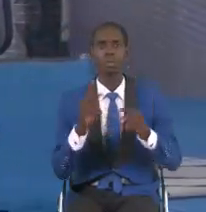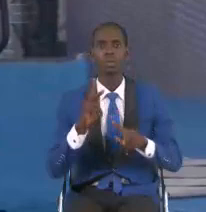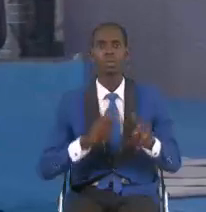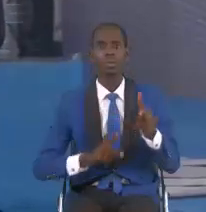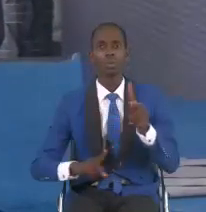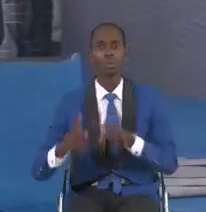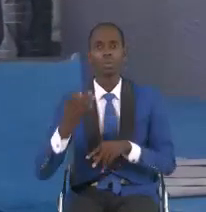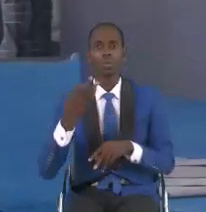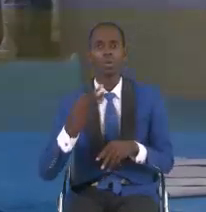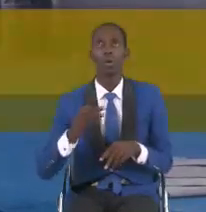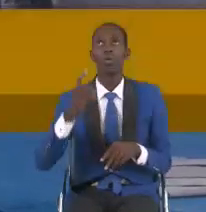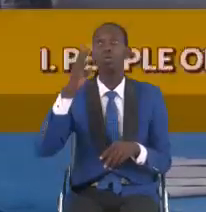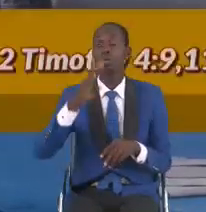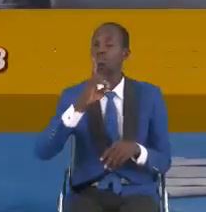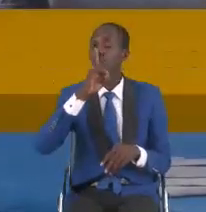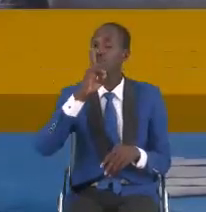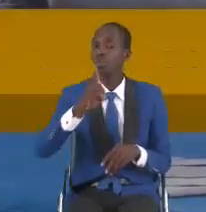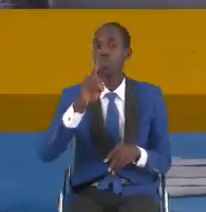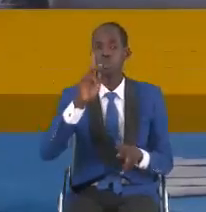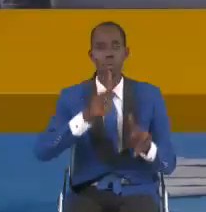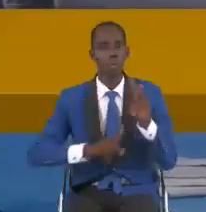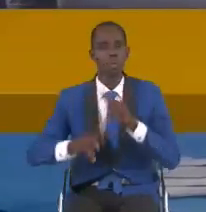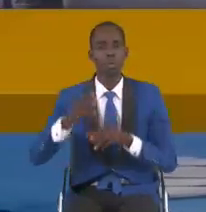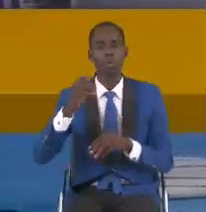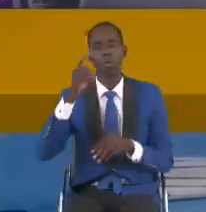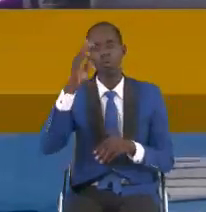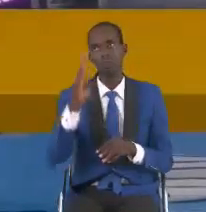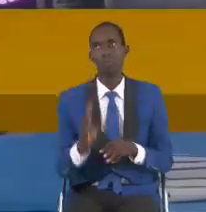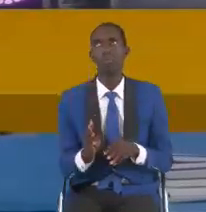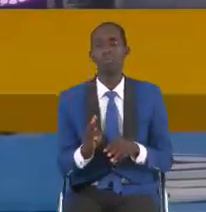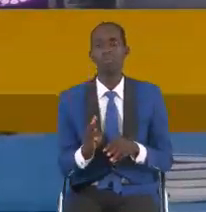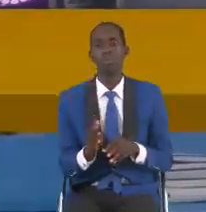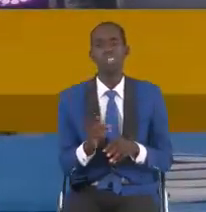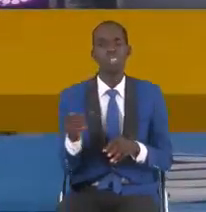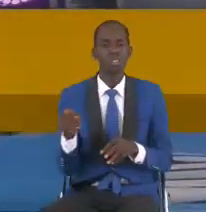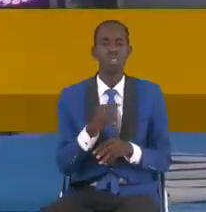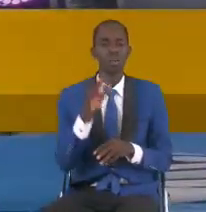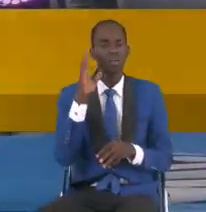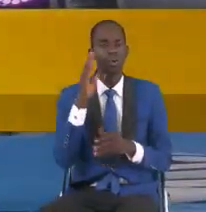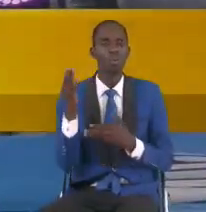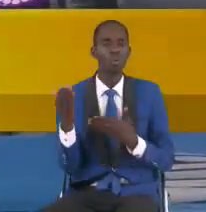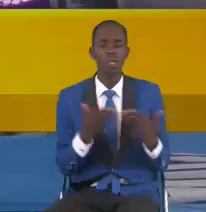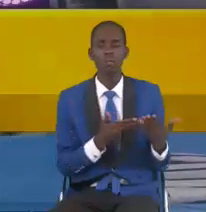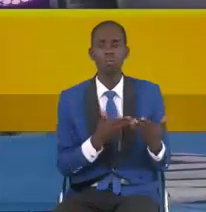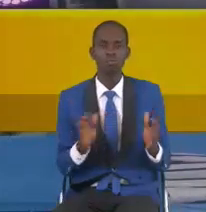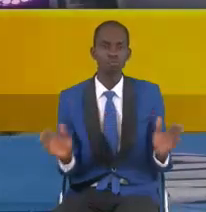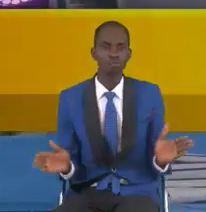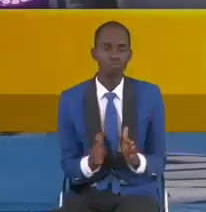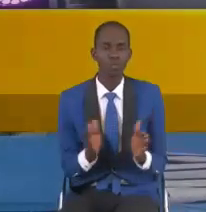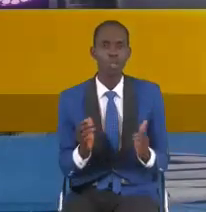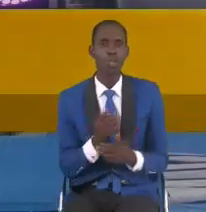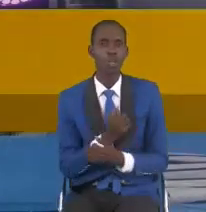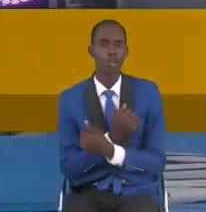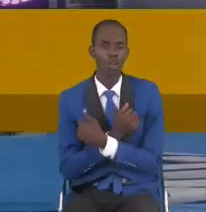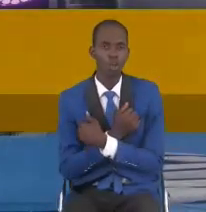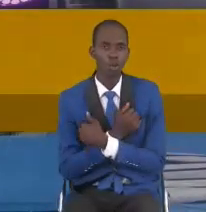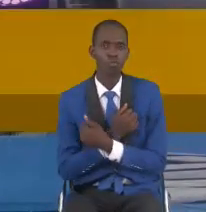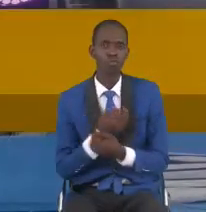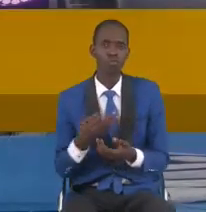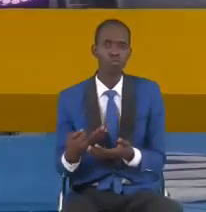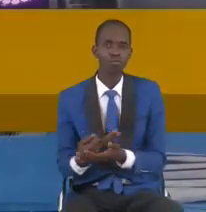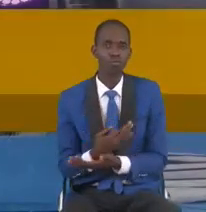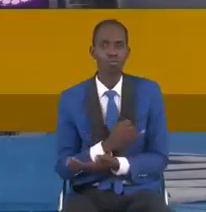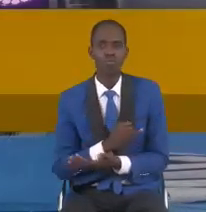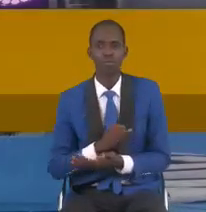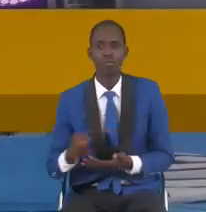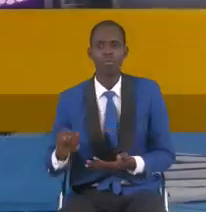God, real people of God. They'll bring encouragement, they'll bring love, they'll bring refreshing, they'll bring all that